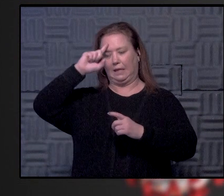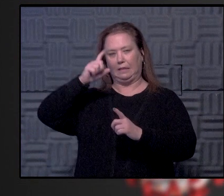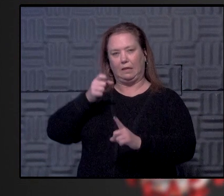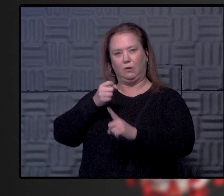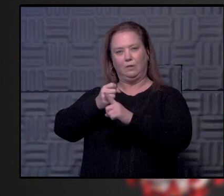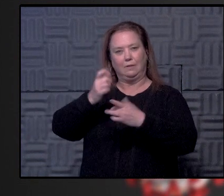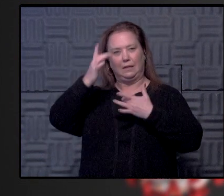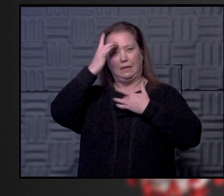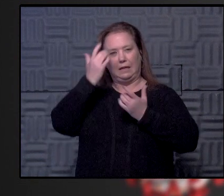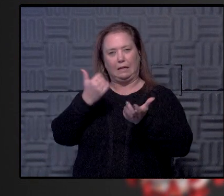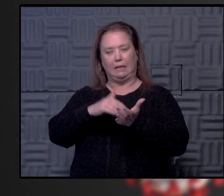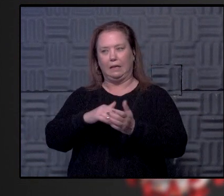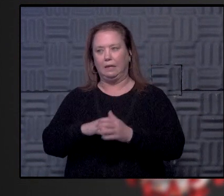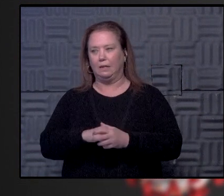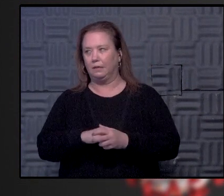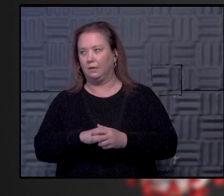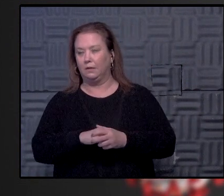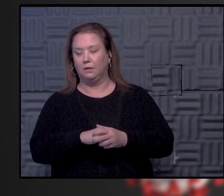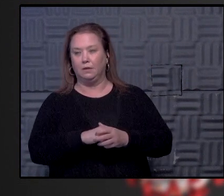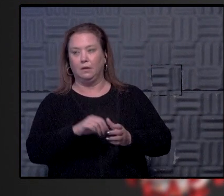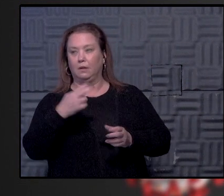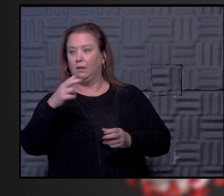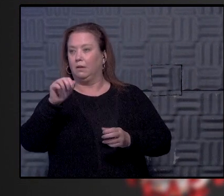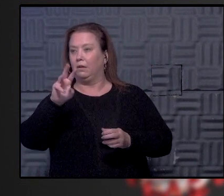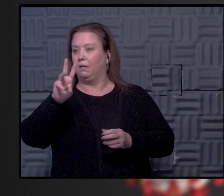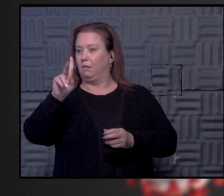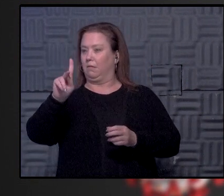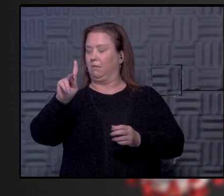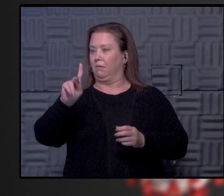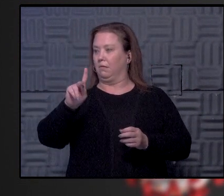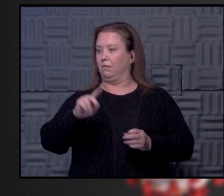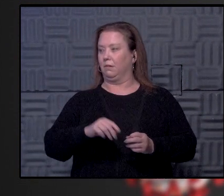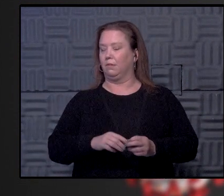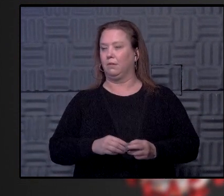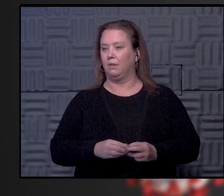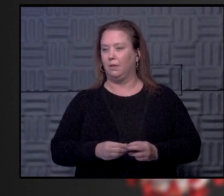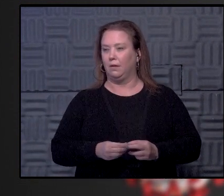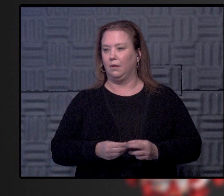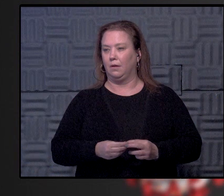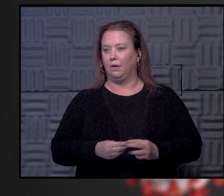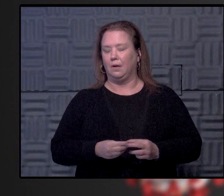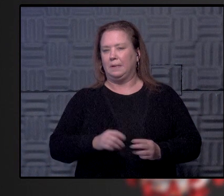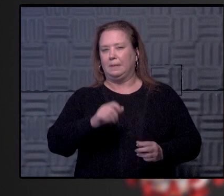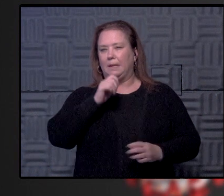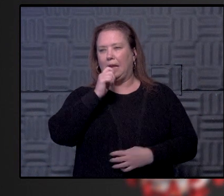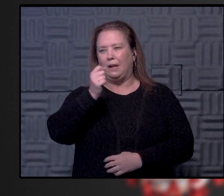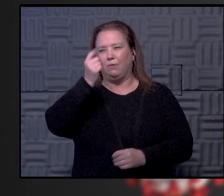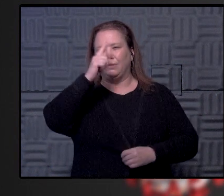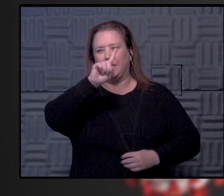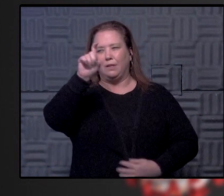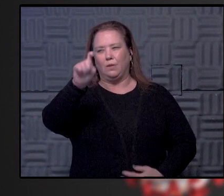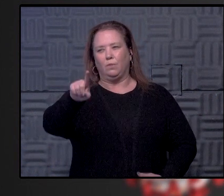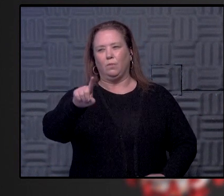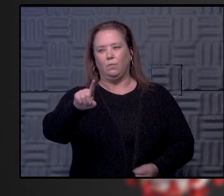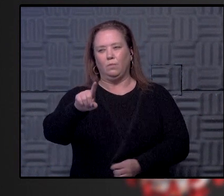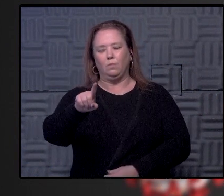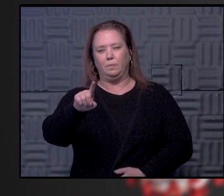been reinfected? What do you guys think, Hawk? We'll start to you, and then I'm going to go back to Amanda, too. I don't exactly understand the question,